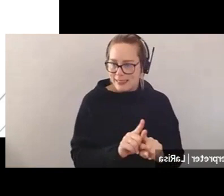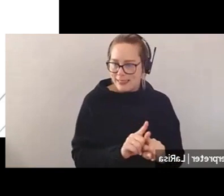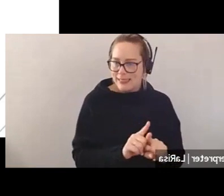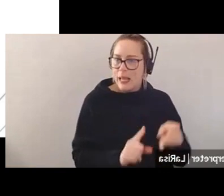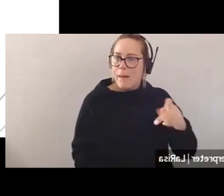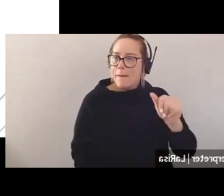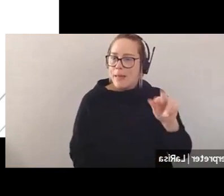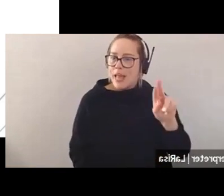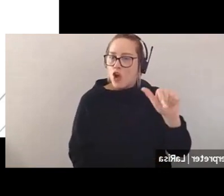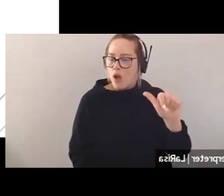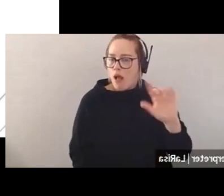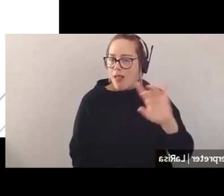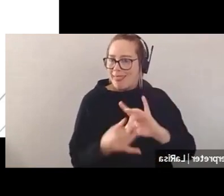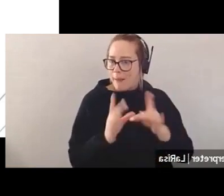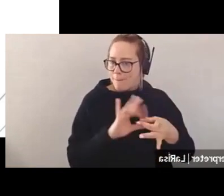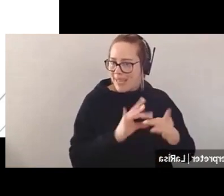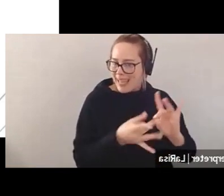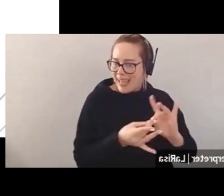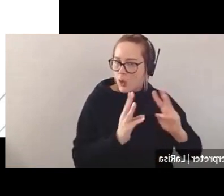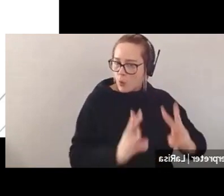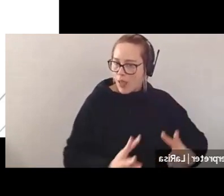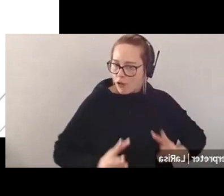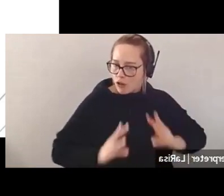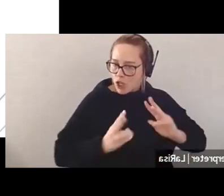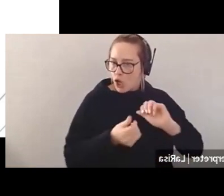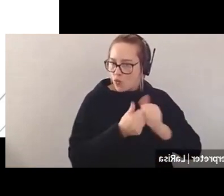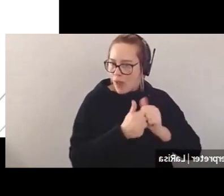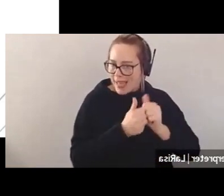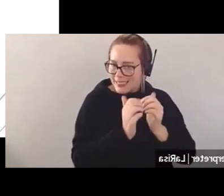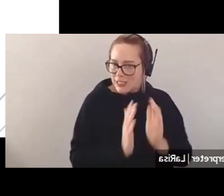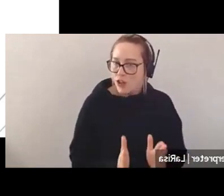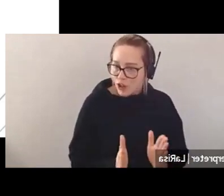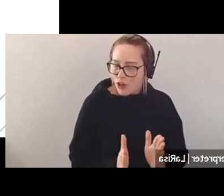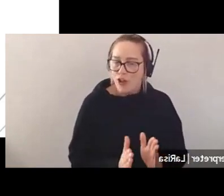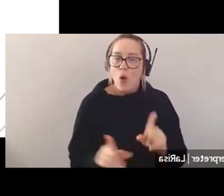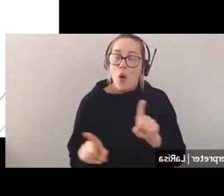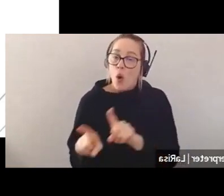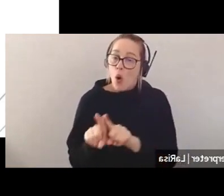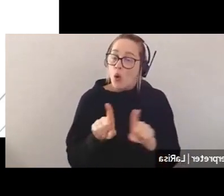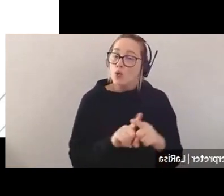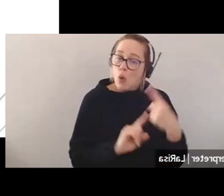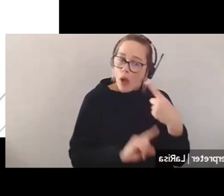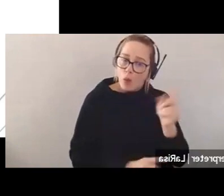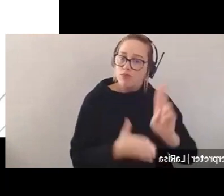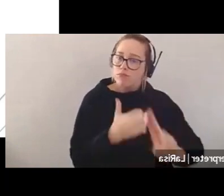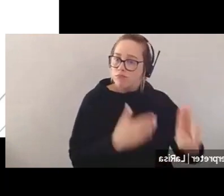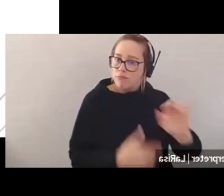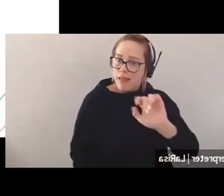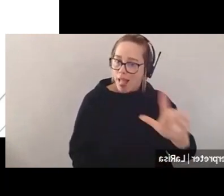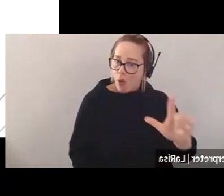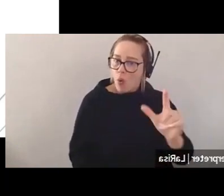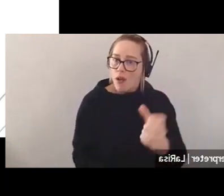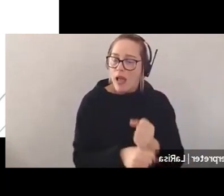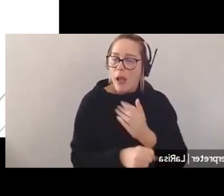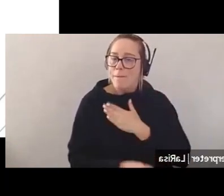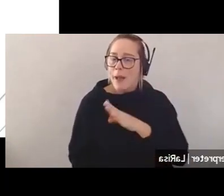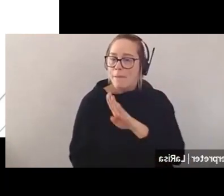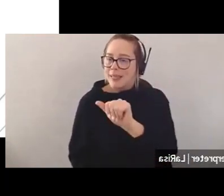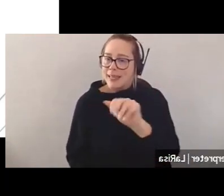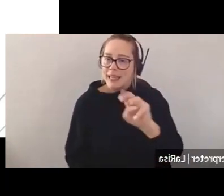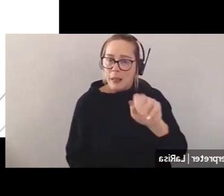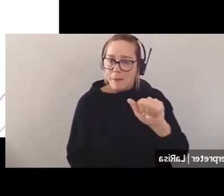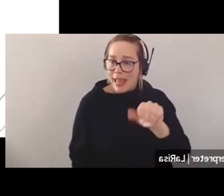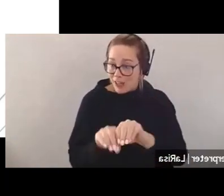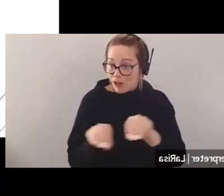3-time Paralympic wheelchair racer. And I fortunate to train with EBA at the University of Illinois, which is where I earned